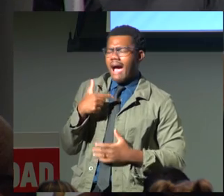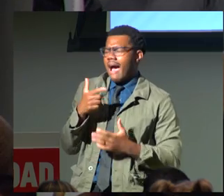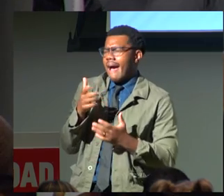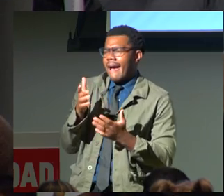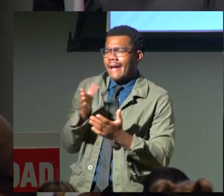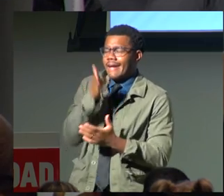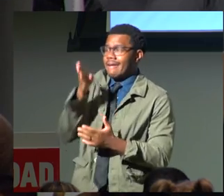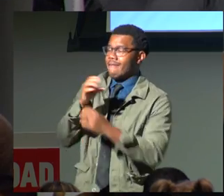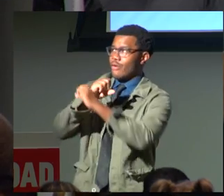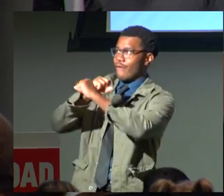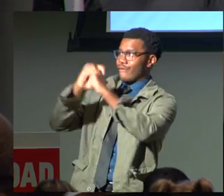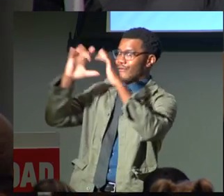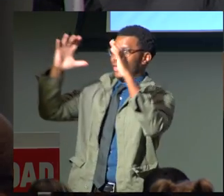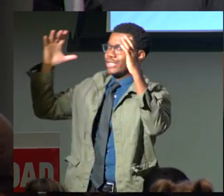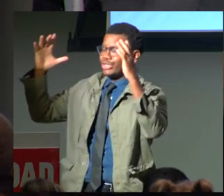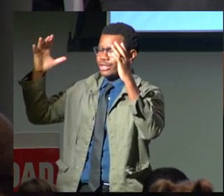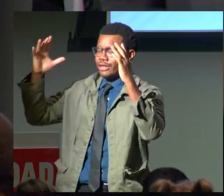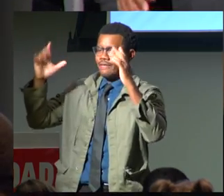cat.